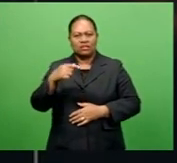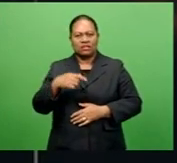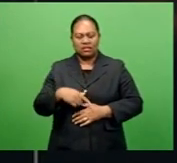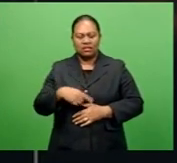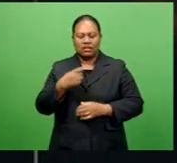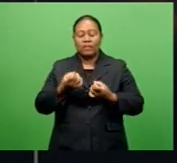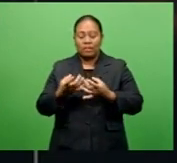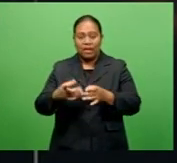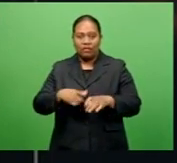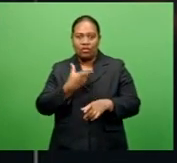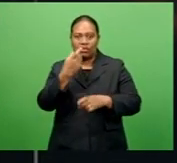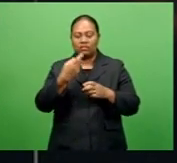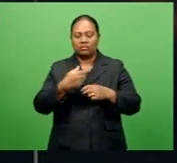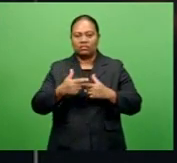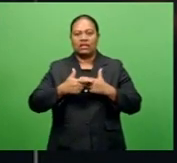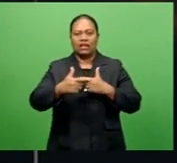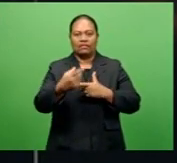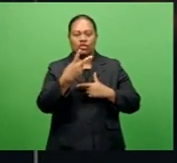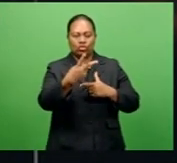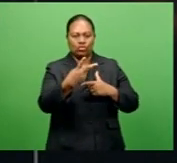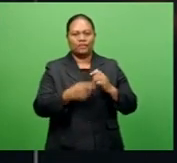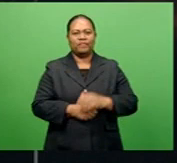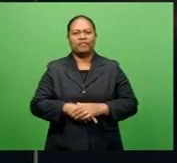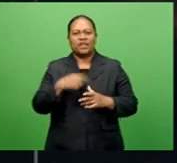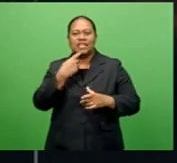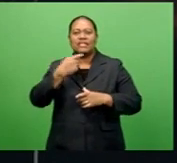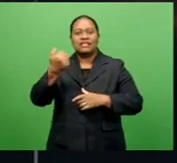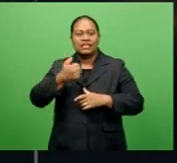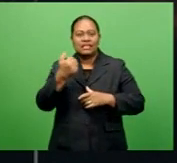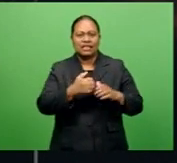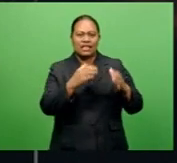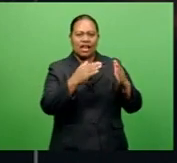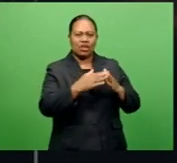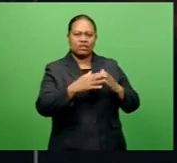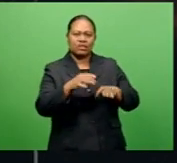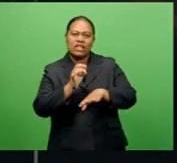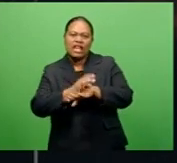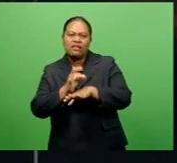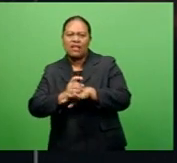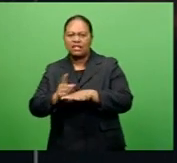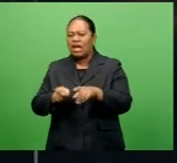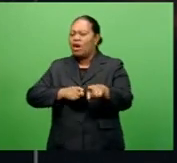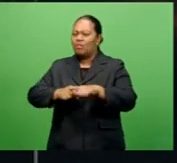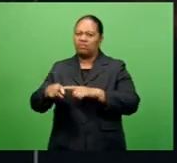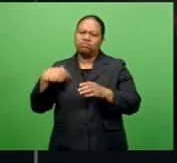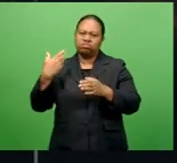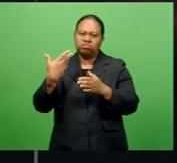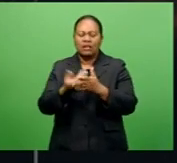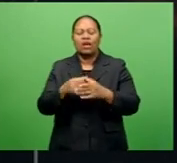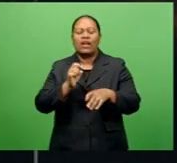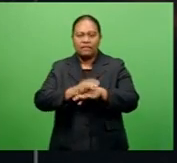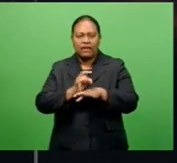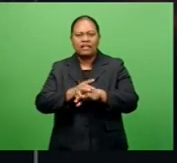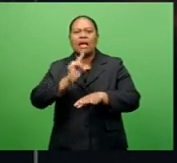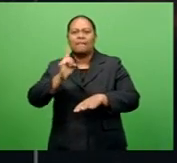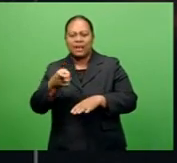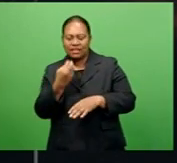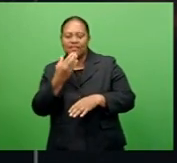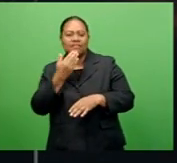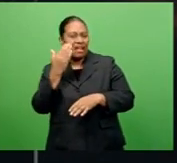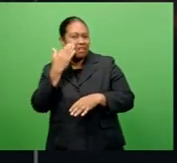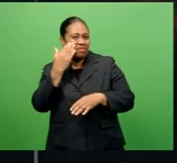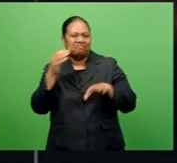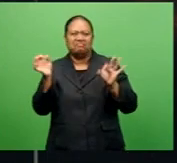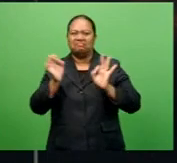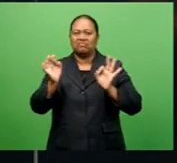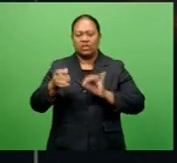cyclone. 16 houses were affected, and despite the numerous advisories, some residents say they were not aware of the severity